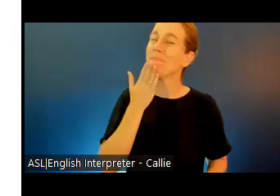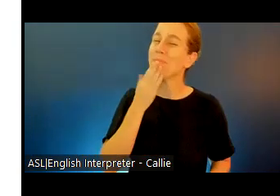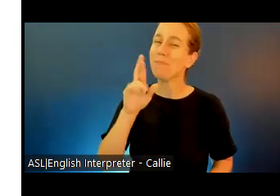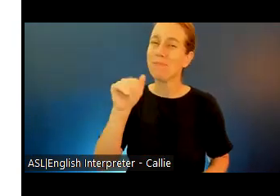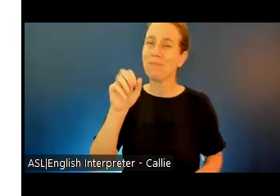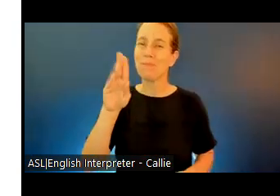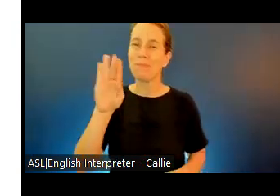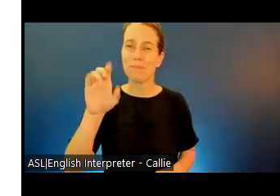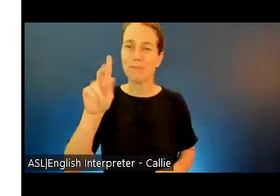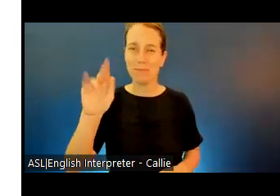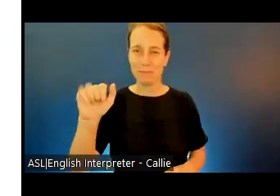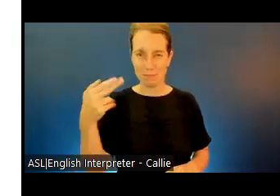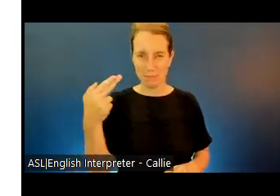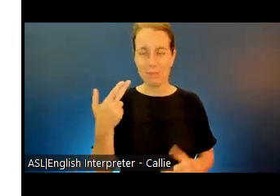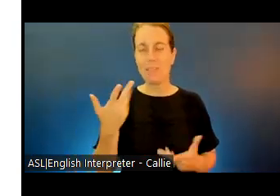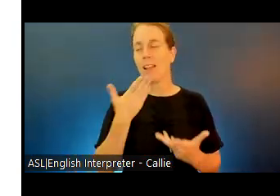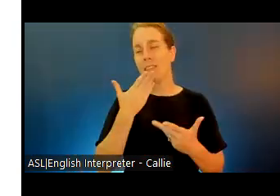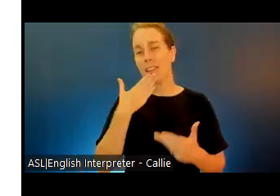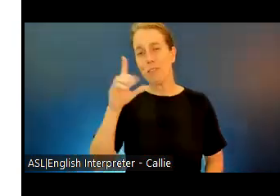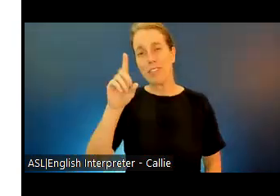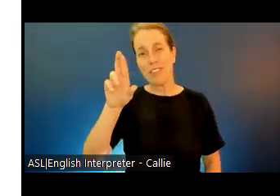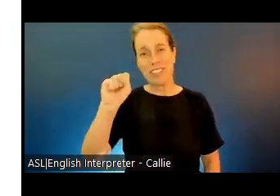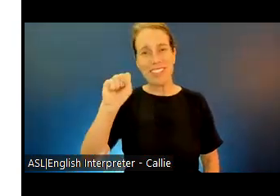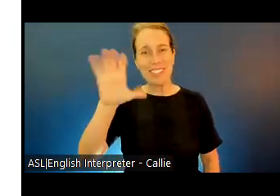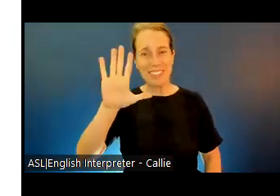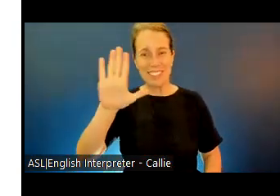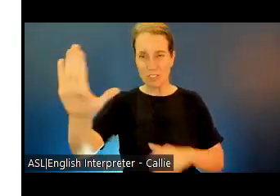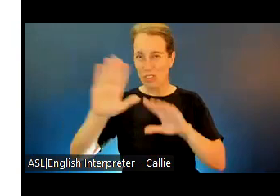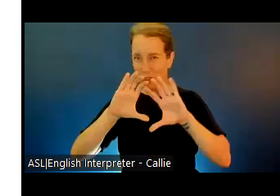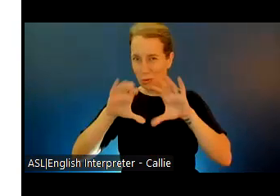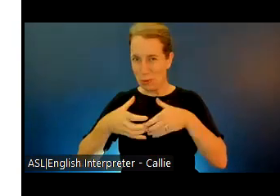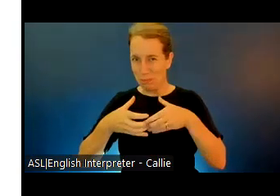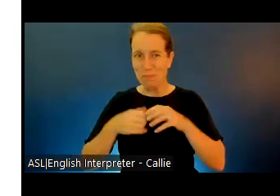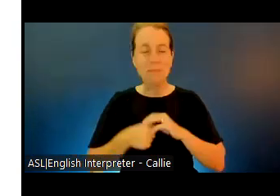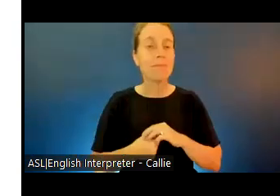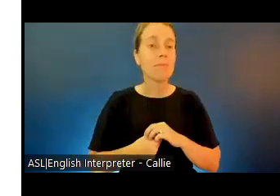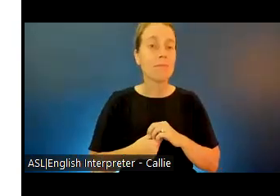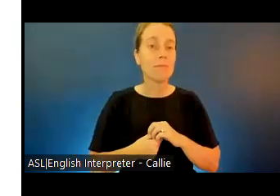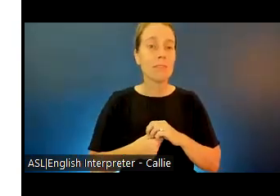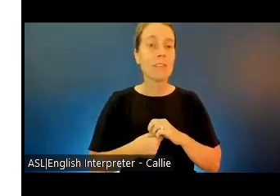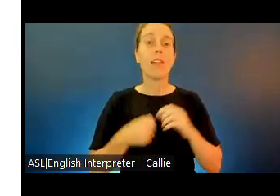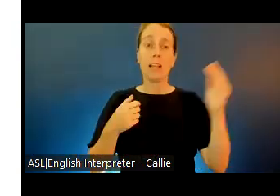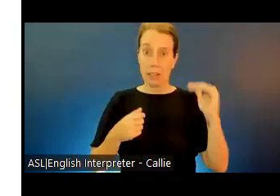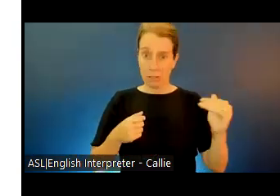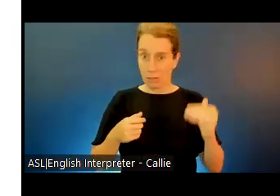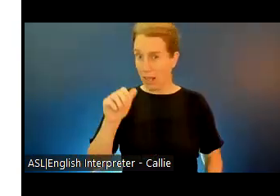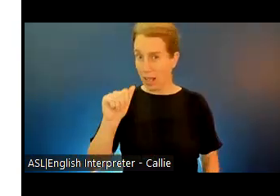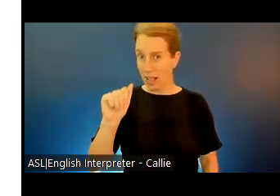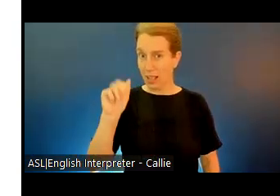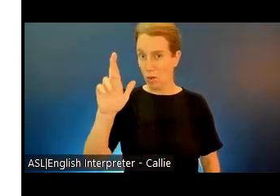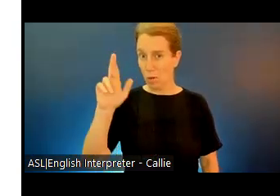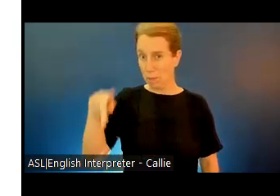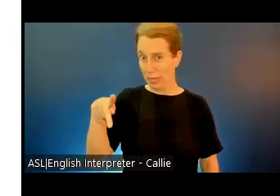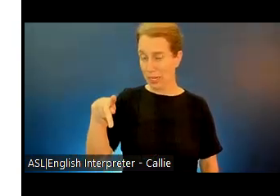the Disability Rights South Carolina team. Next slide. So at AARP, many people may not be familiar with